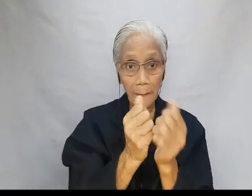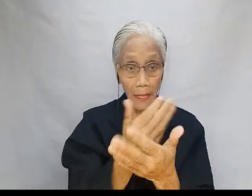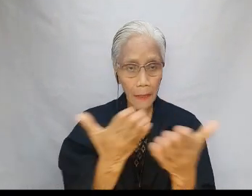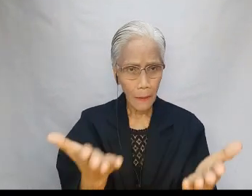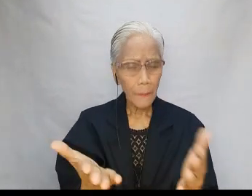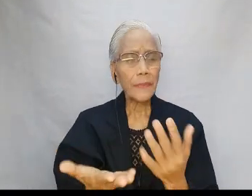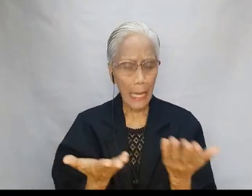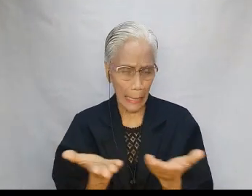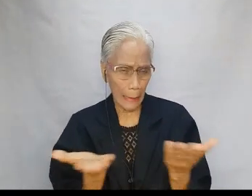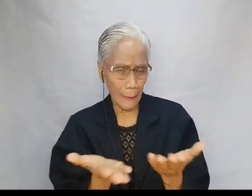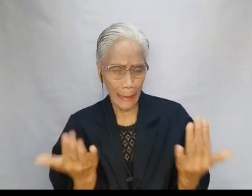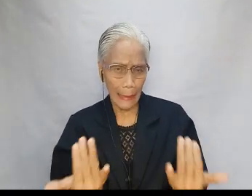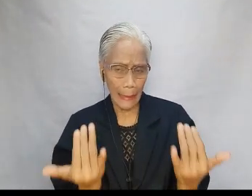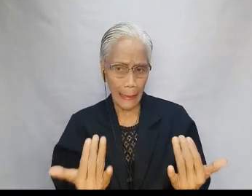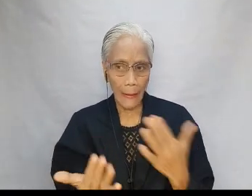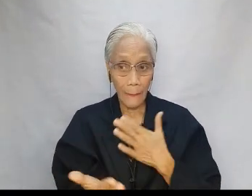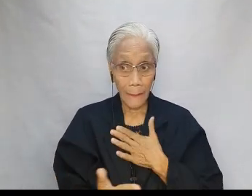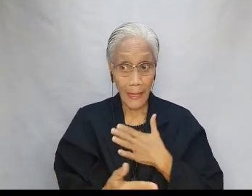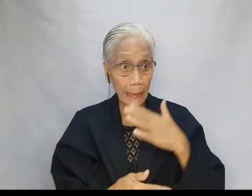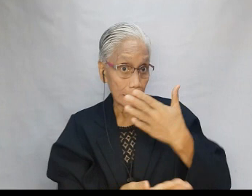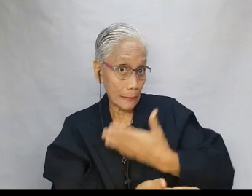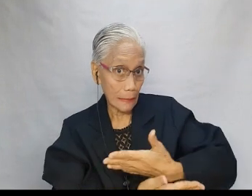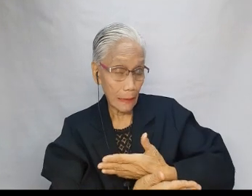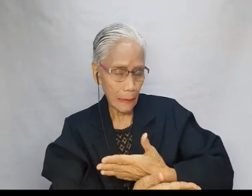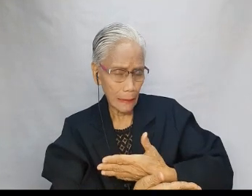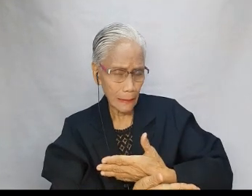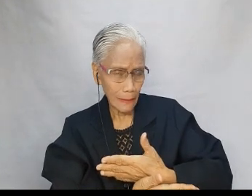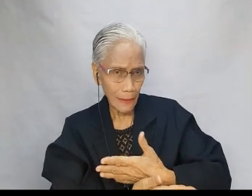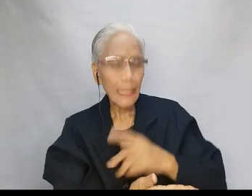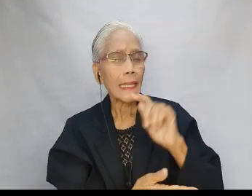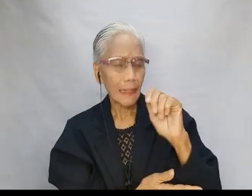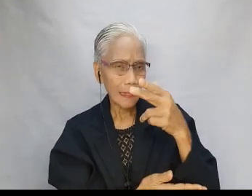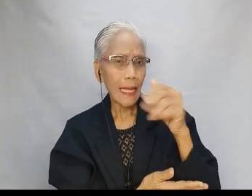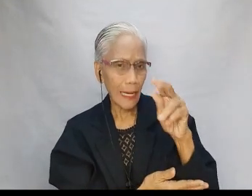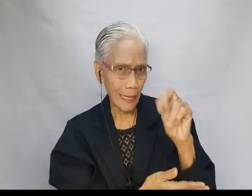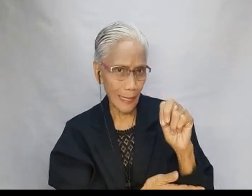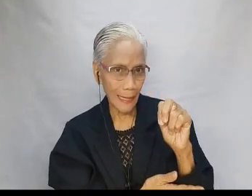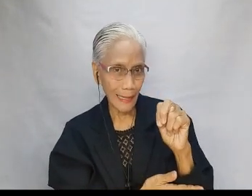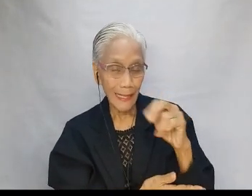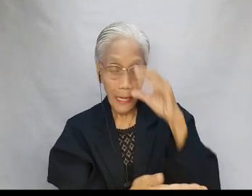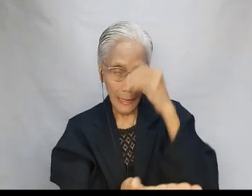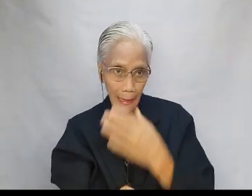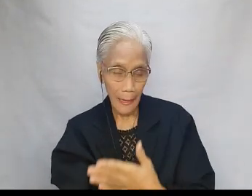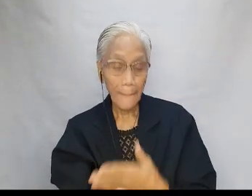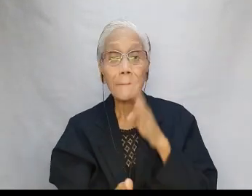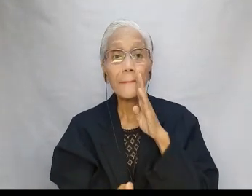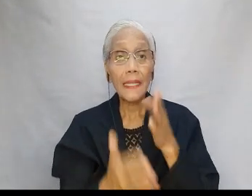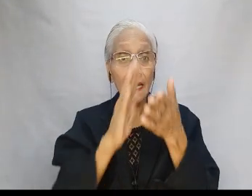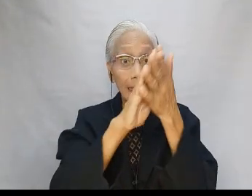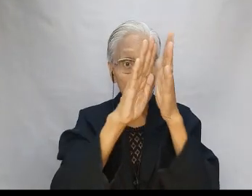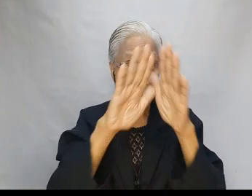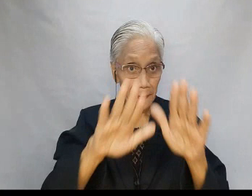you. I am here now, my child. Tahan na, anak. Tahan na. Be at